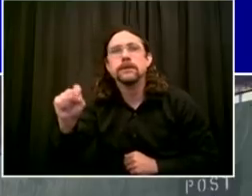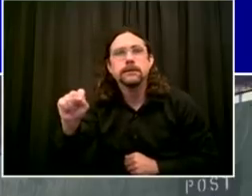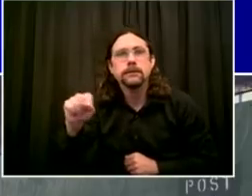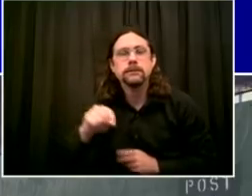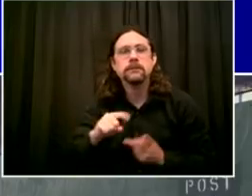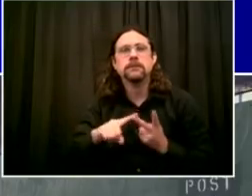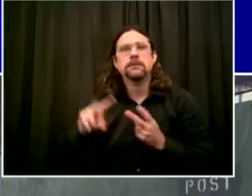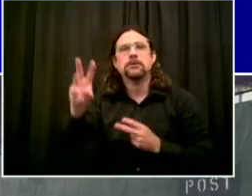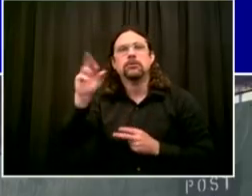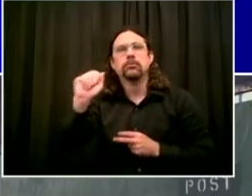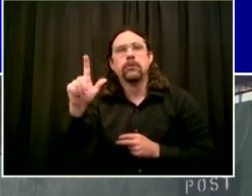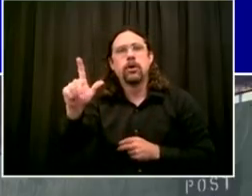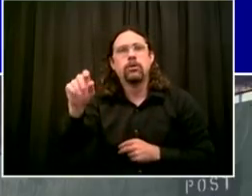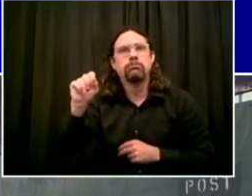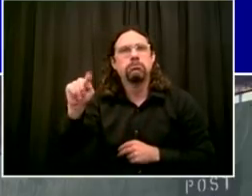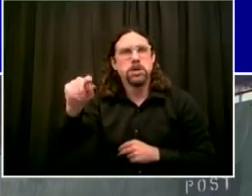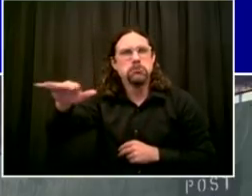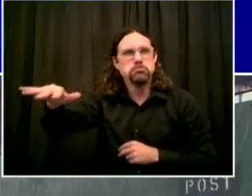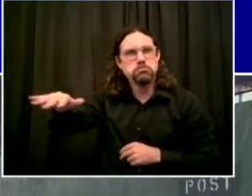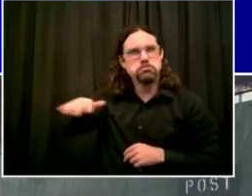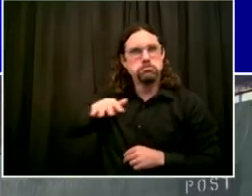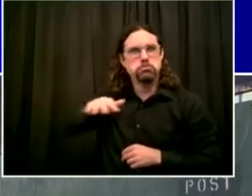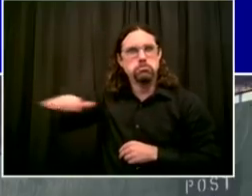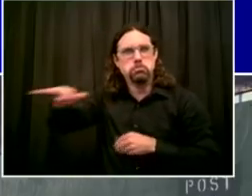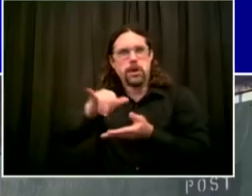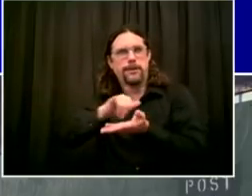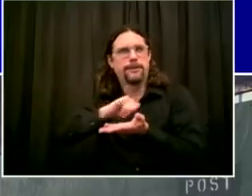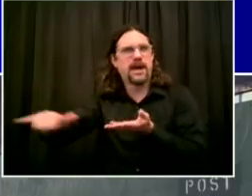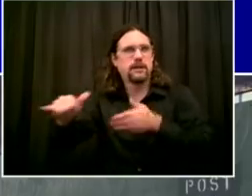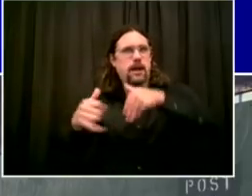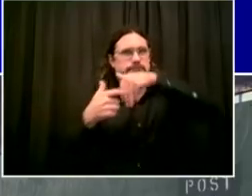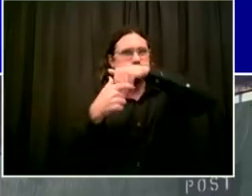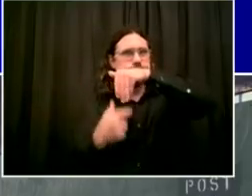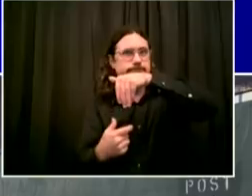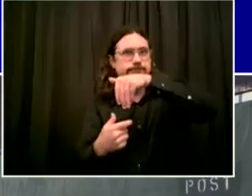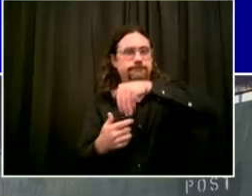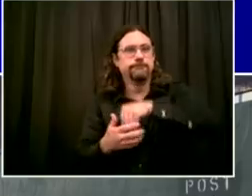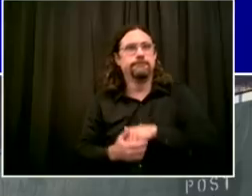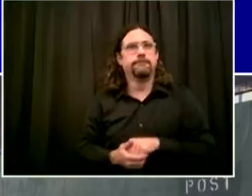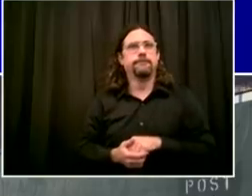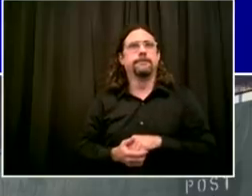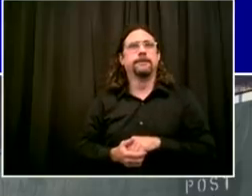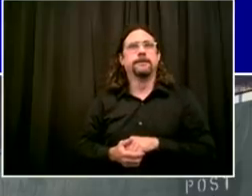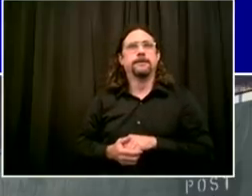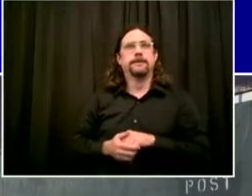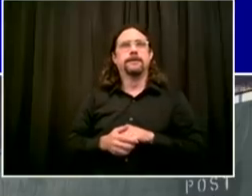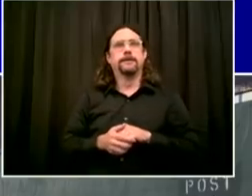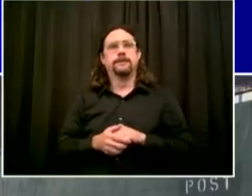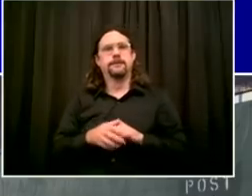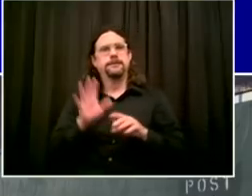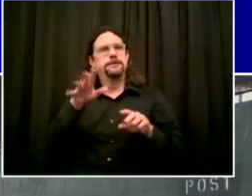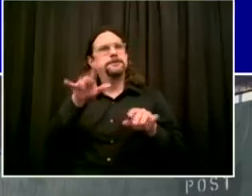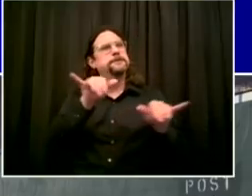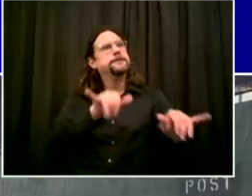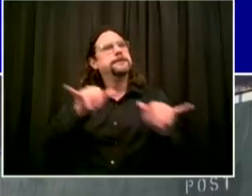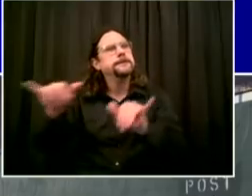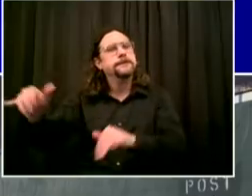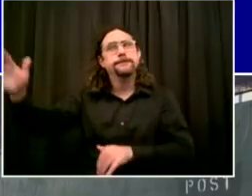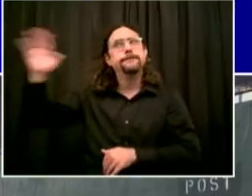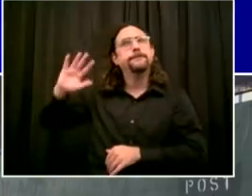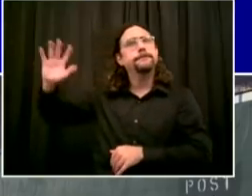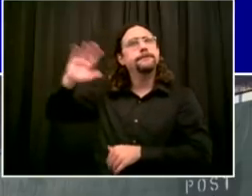community right around there that got hit very hard in Sandy. And look, this is why we take precautions,